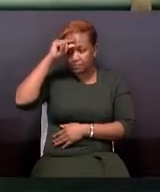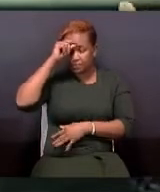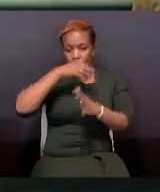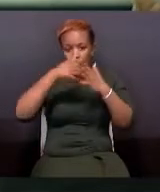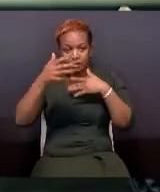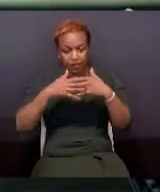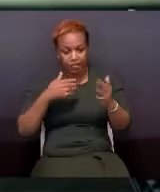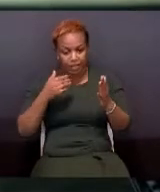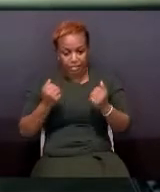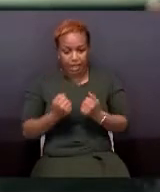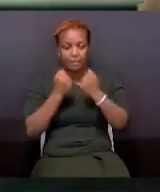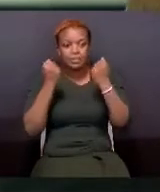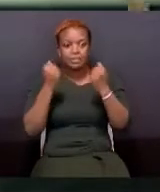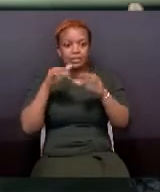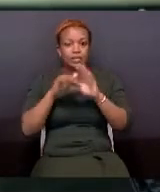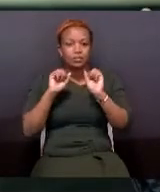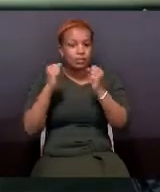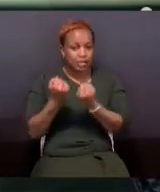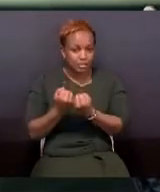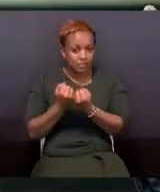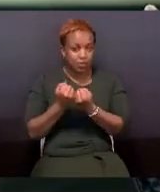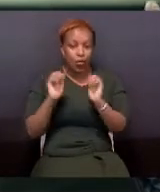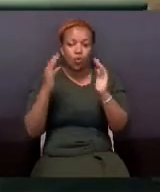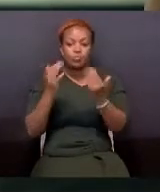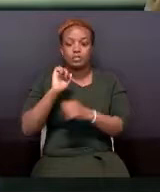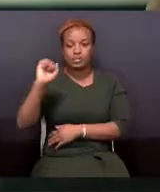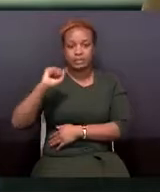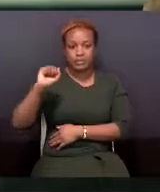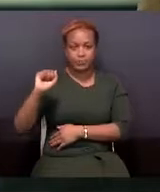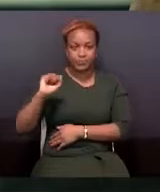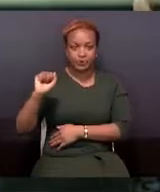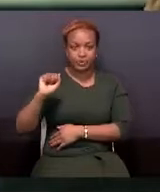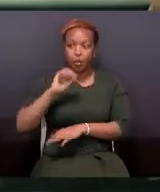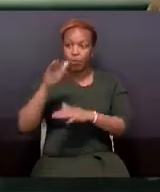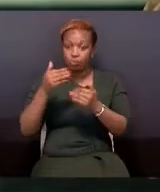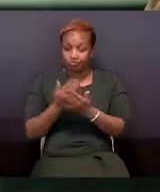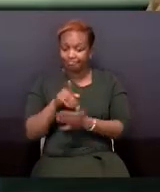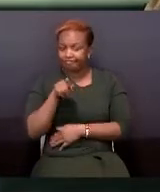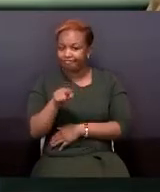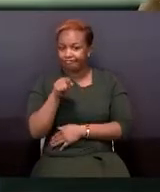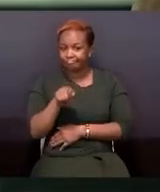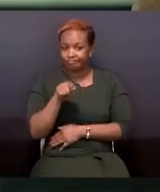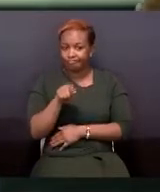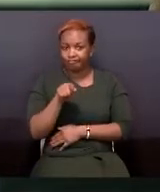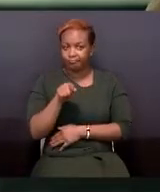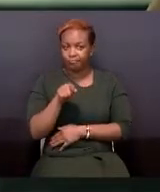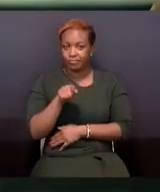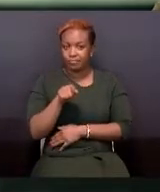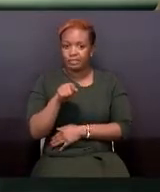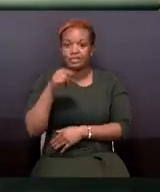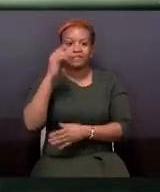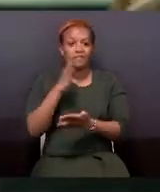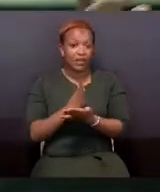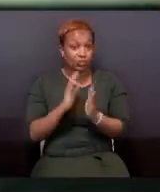whatever exists in our society, in our politics, all being sensitive to the fact